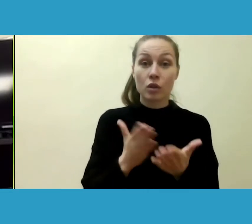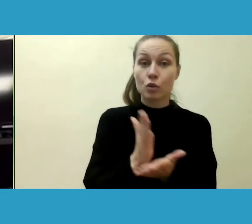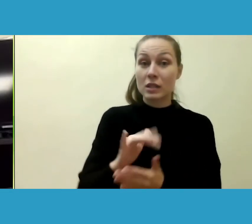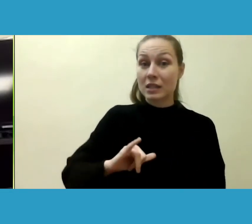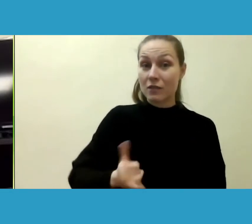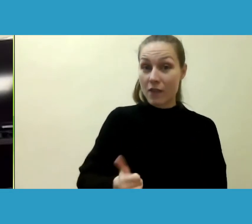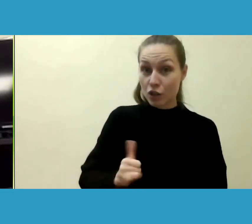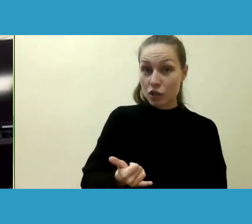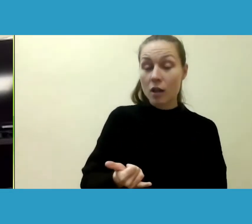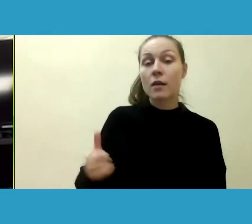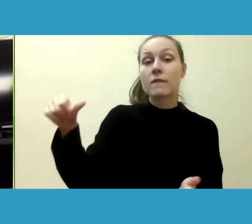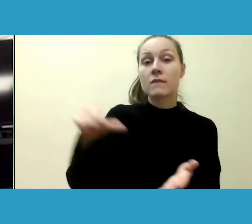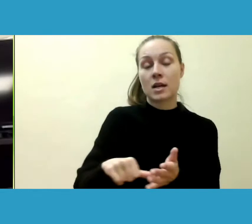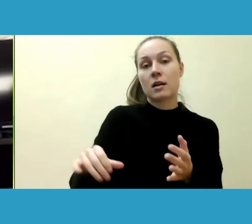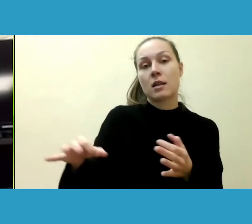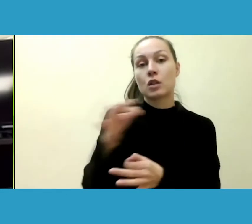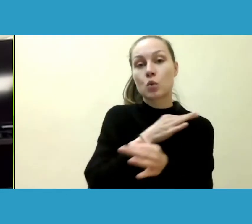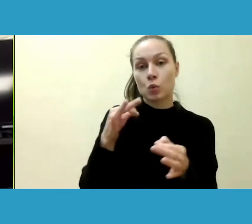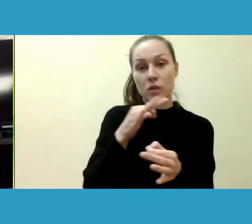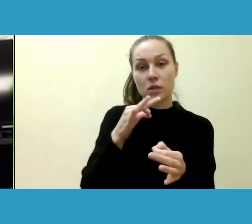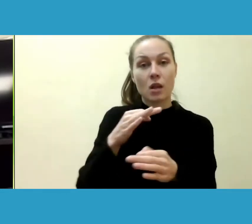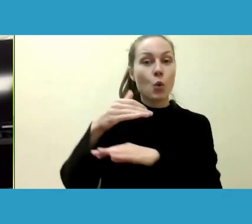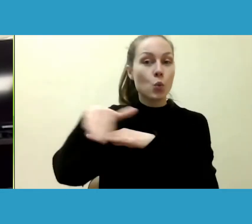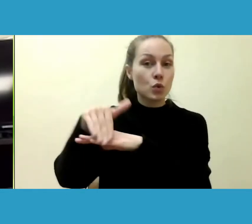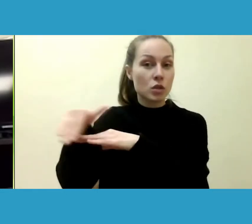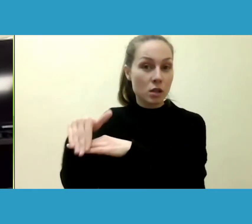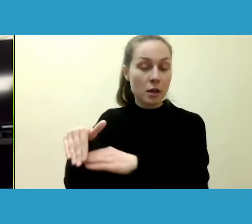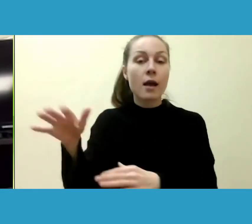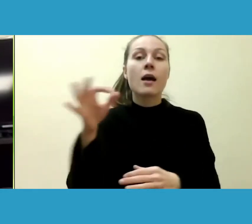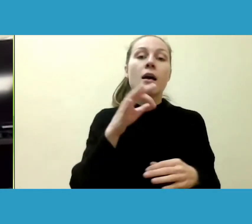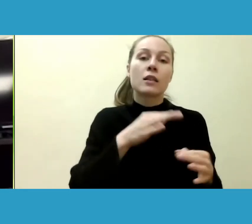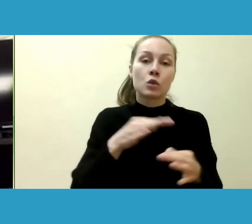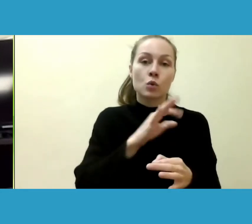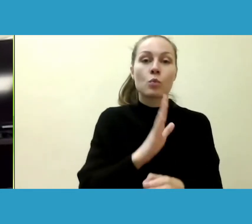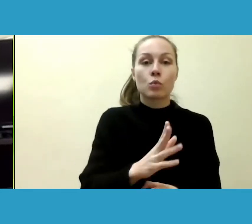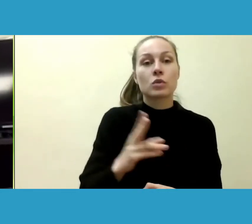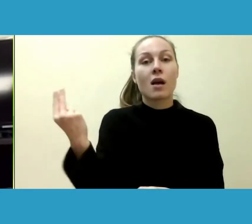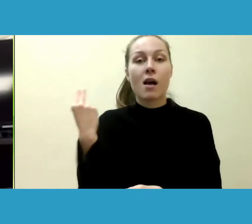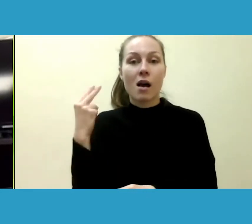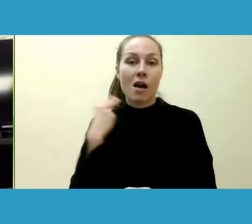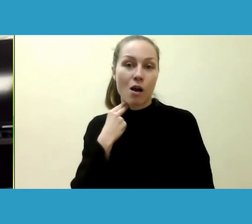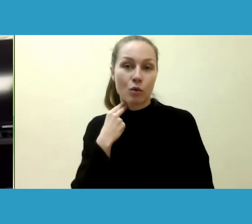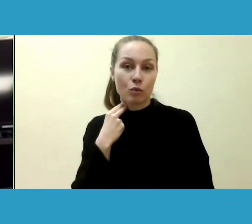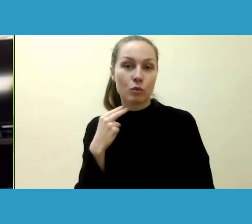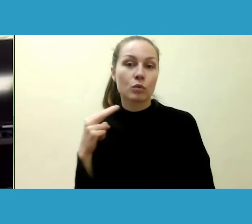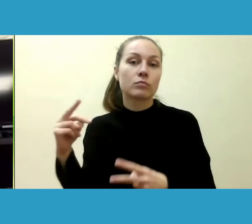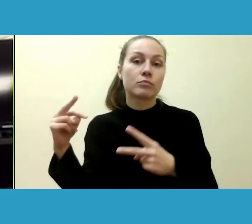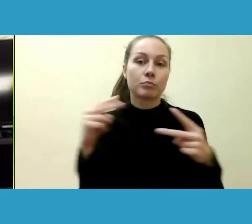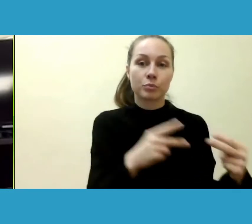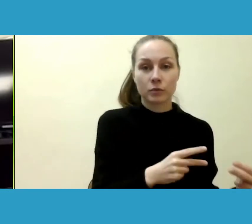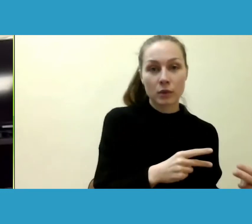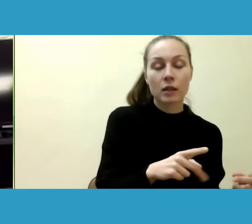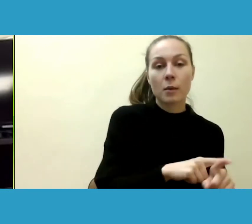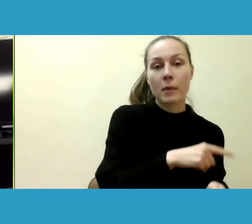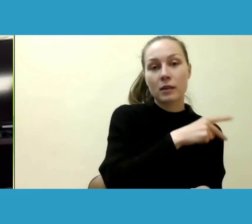aspects. Since we have foreign guests, the debate will be interpreted from English